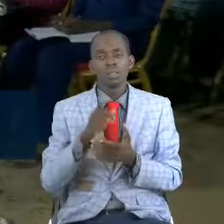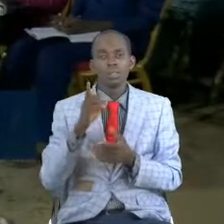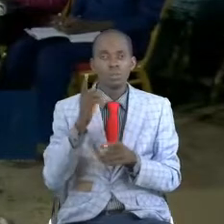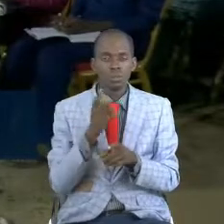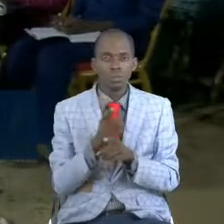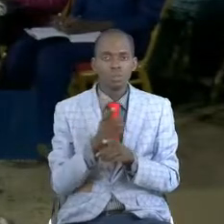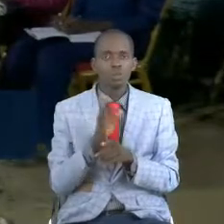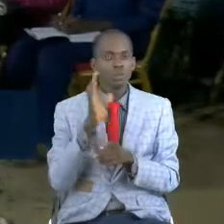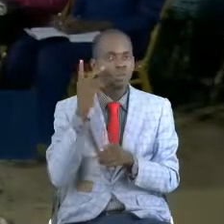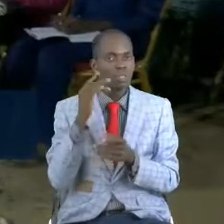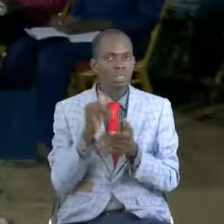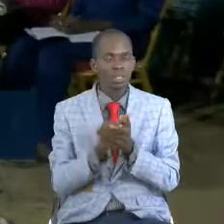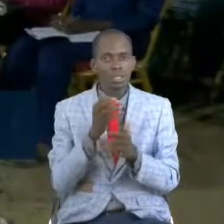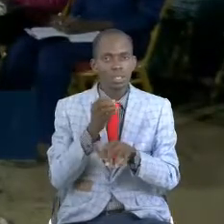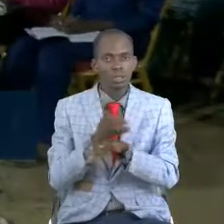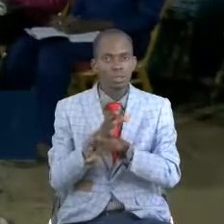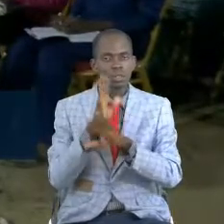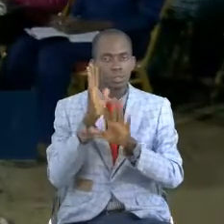you where they are.